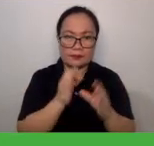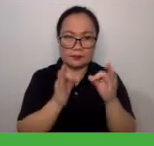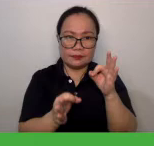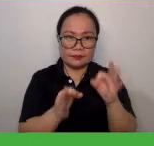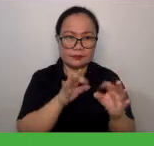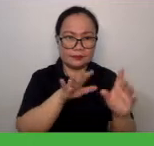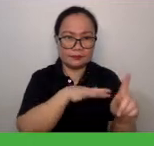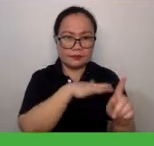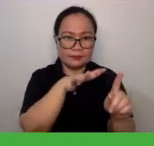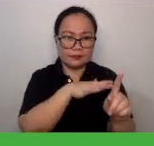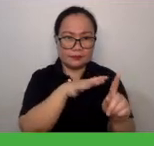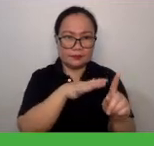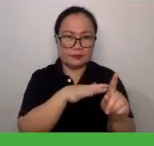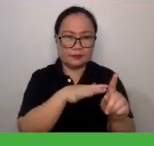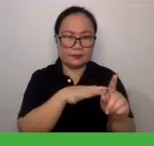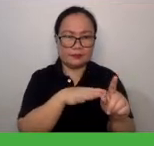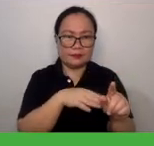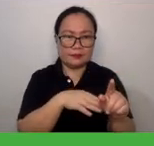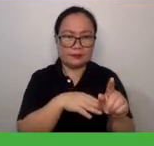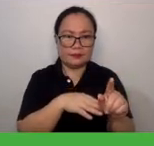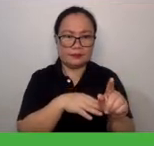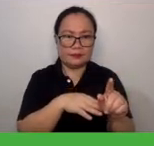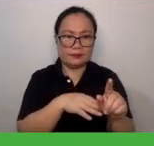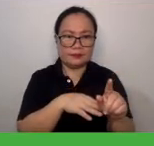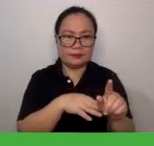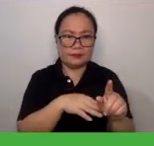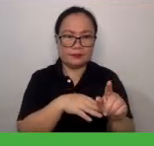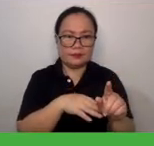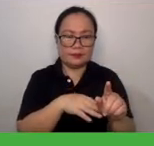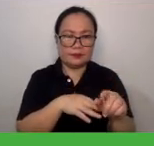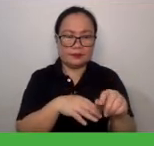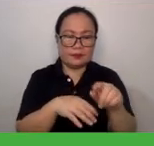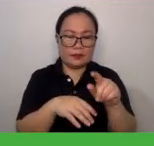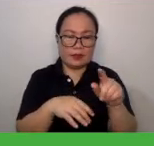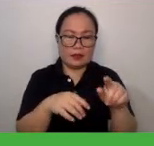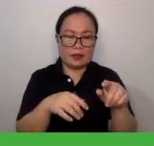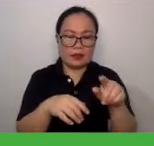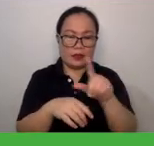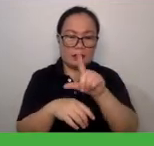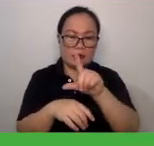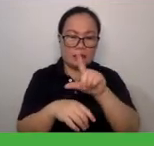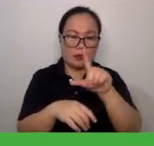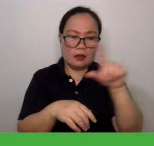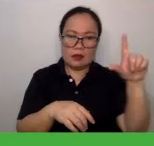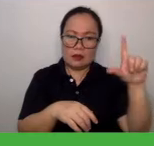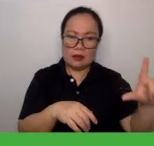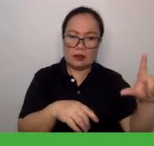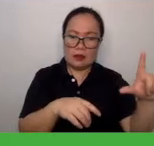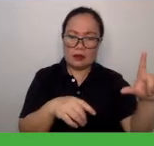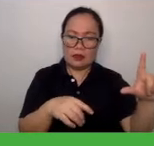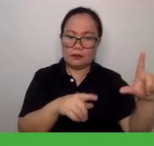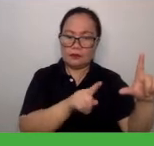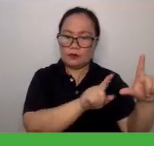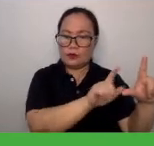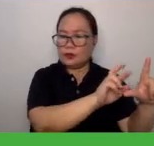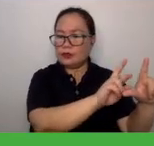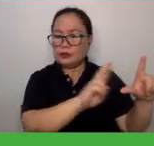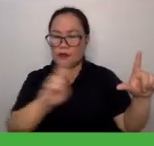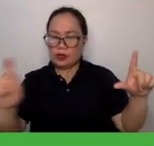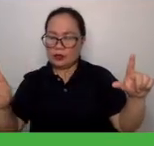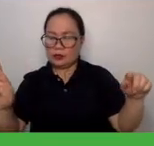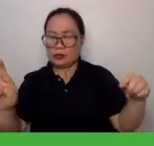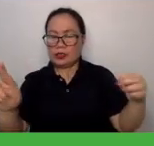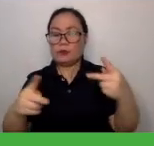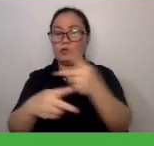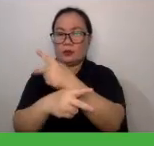kung mapapansin nyo, from left to right tayo, and then left to right ulit. Anong sabi ko kanina pag left to right? Multiply. Okay, so